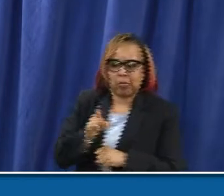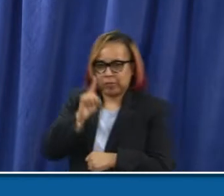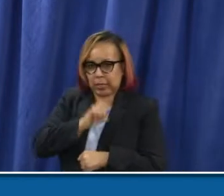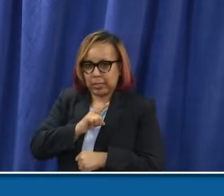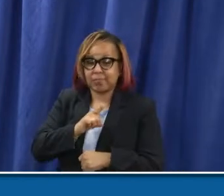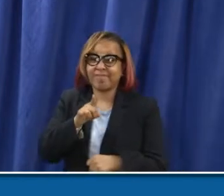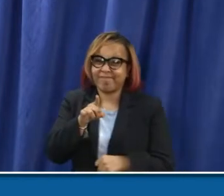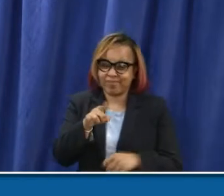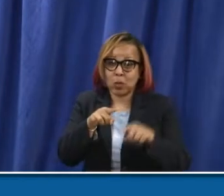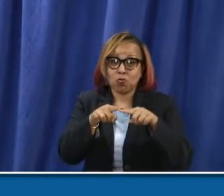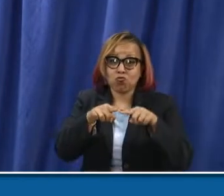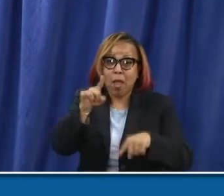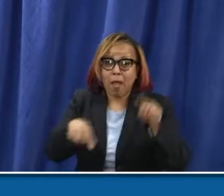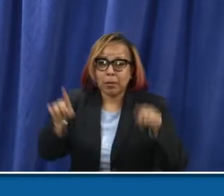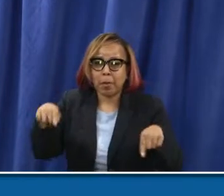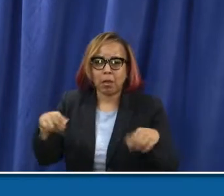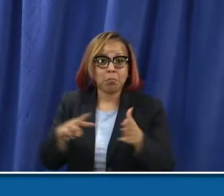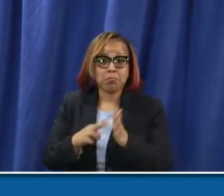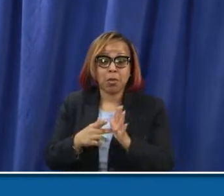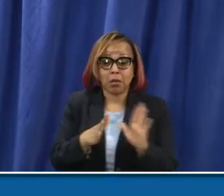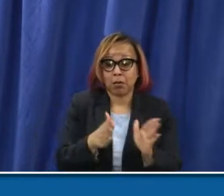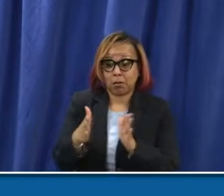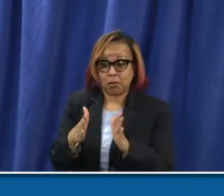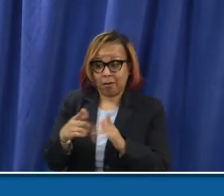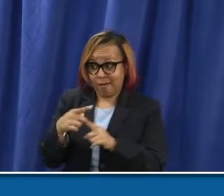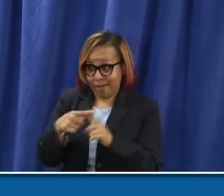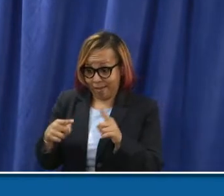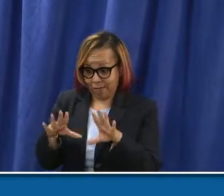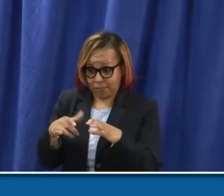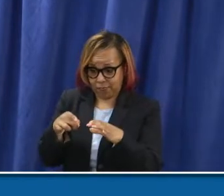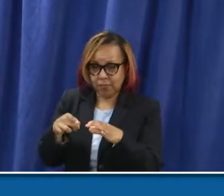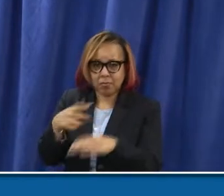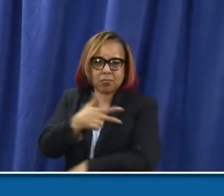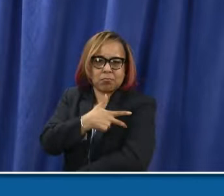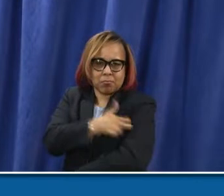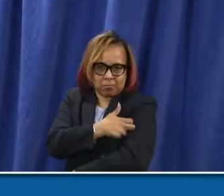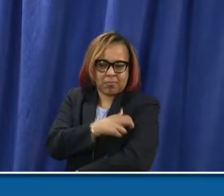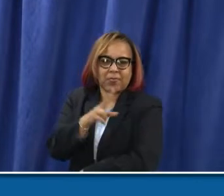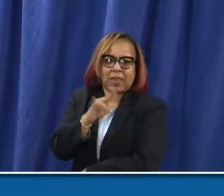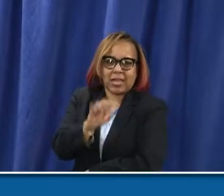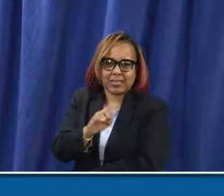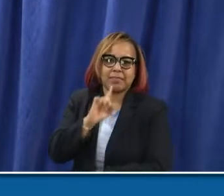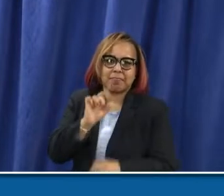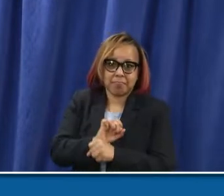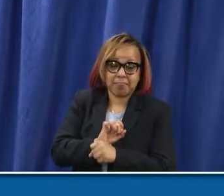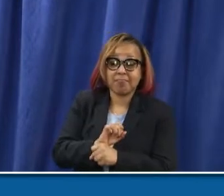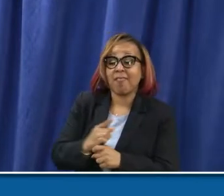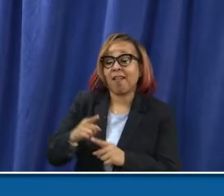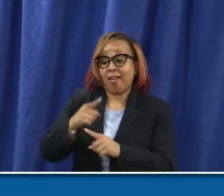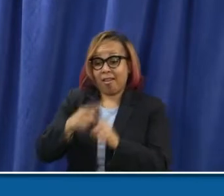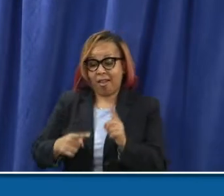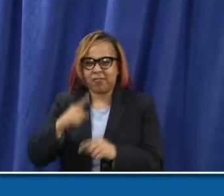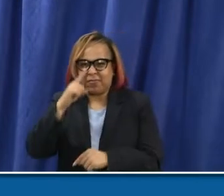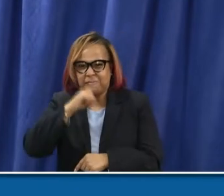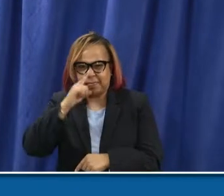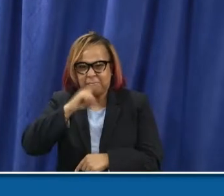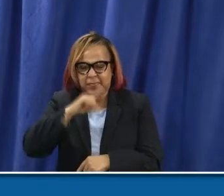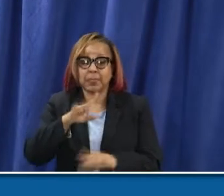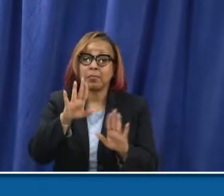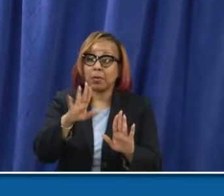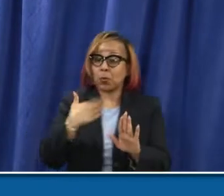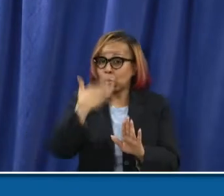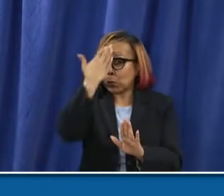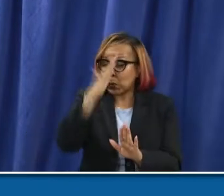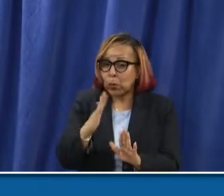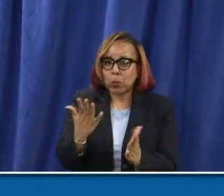is randomized, meaning half of the people get the vaccine and half of the people get the placebo, as you can see in the middle here. But again, we don't